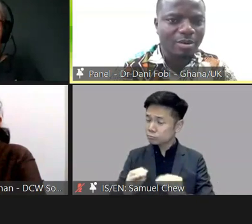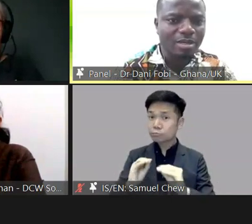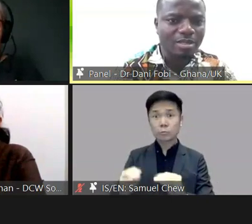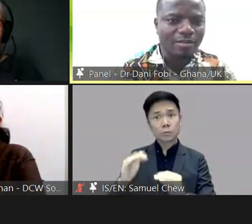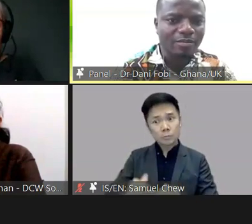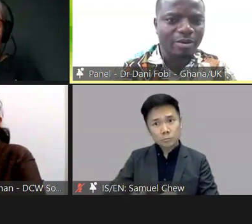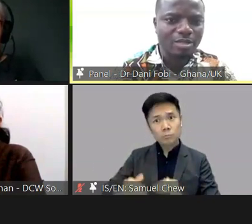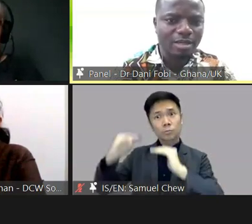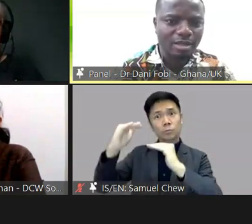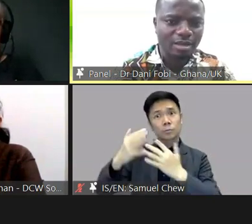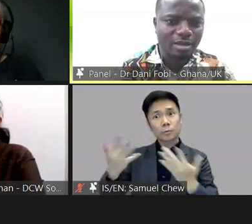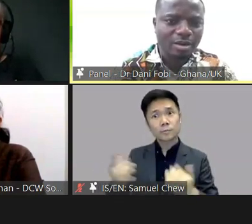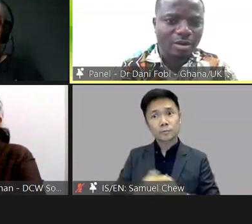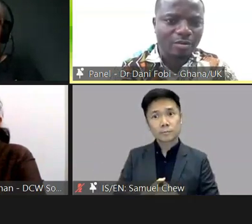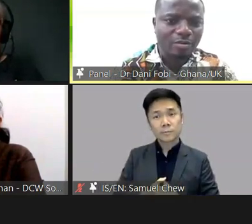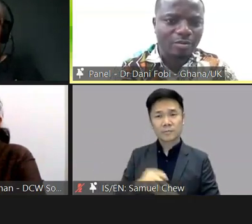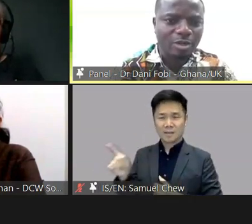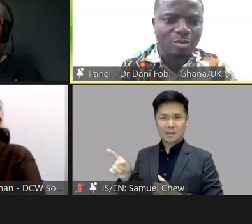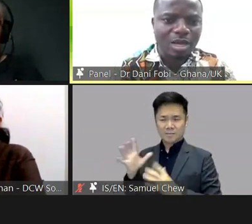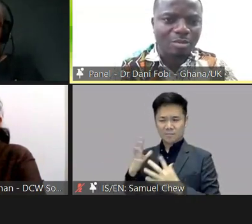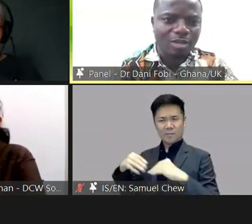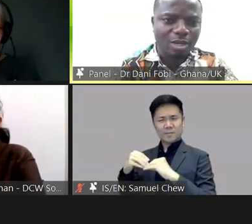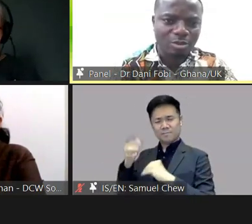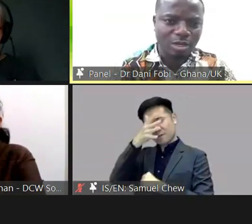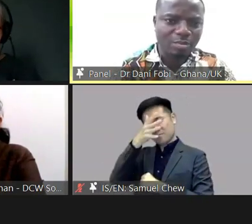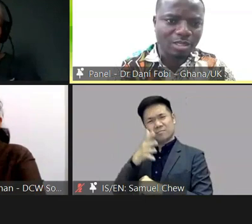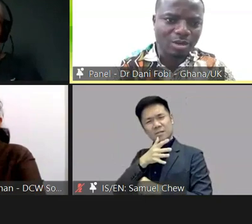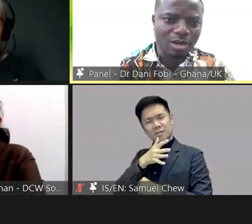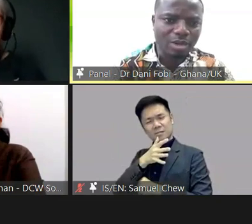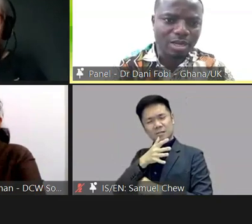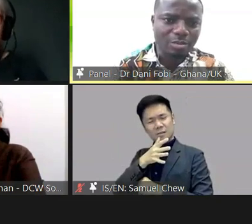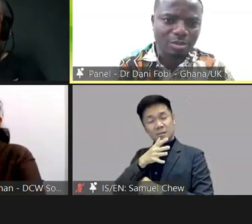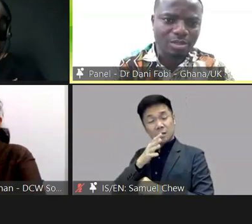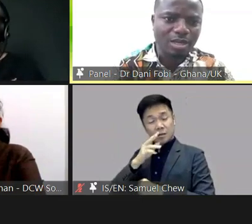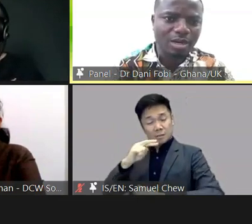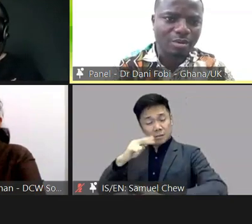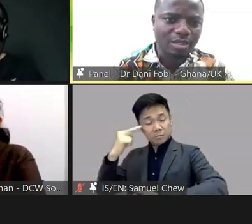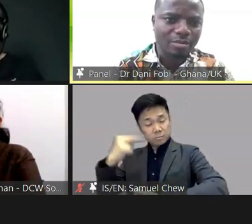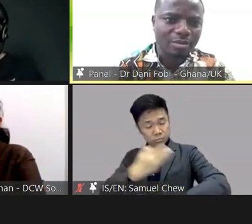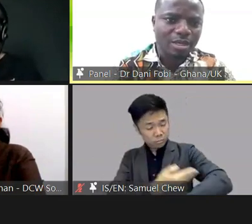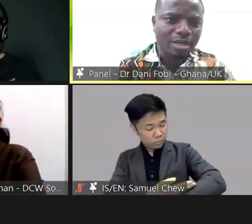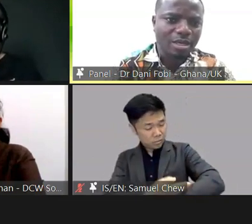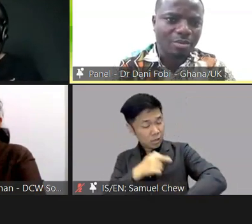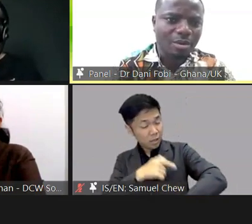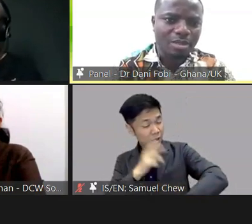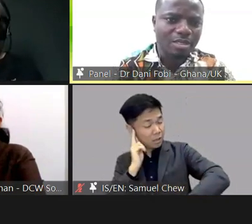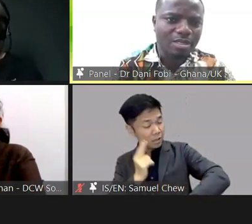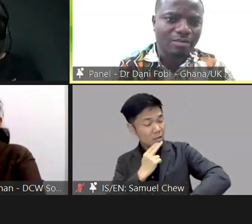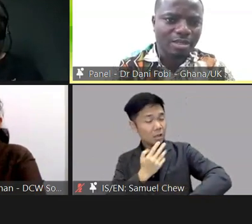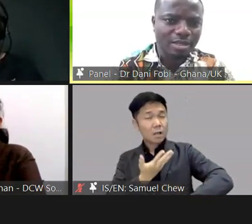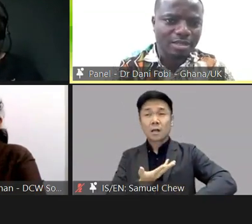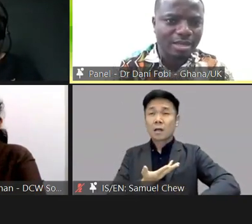of the families are very uncertain of what will become of their children, particularly when they are exposed to sign language, and probably